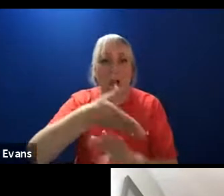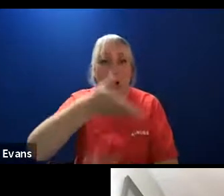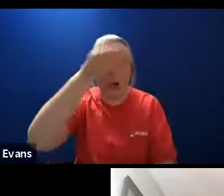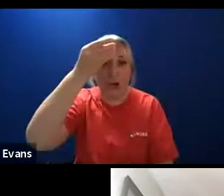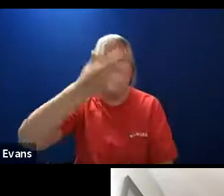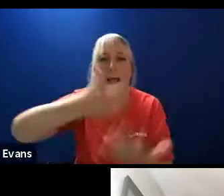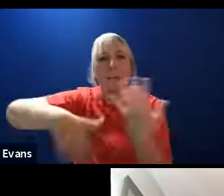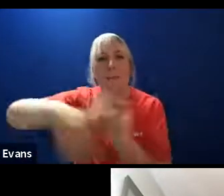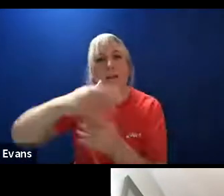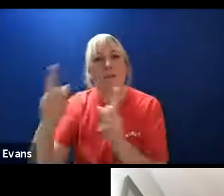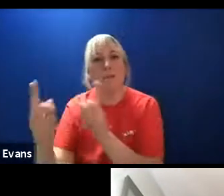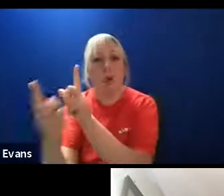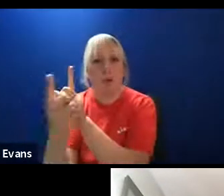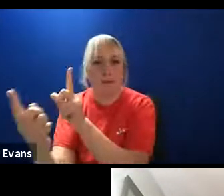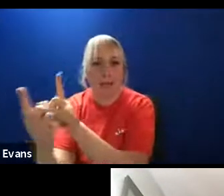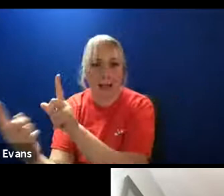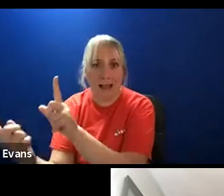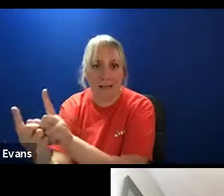and also,